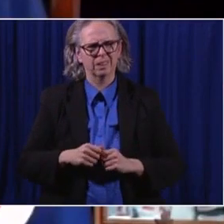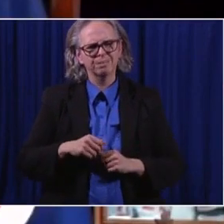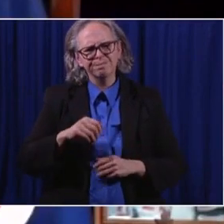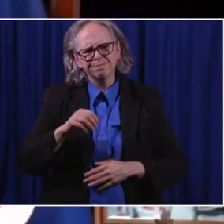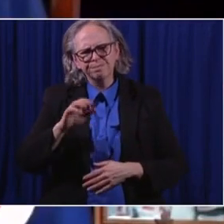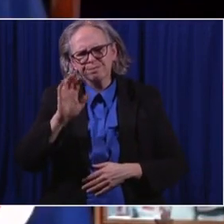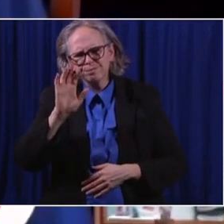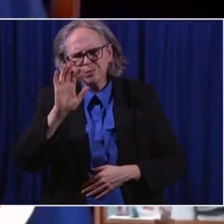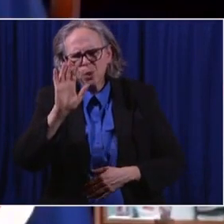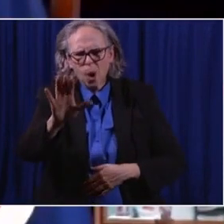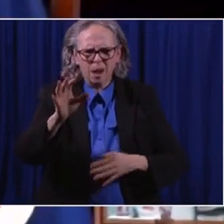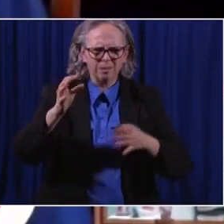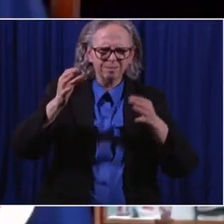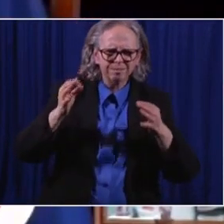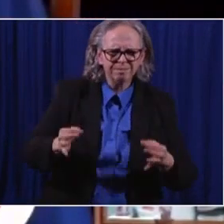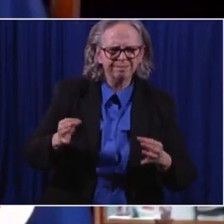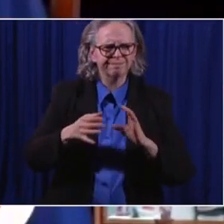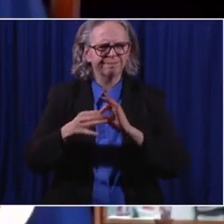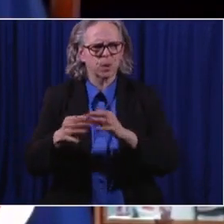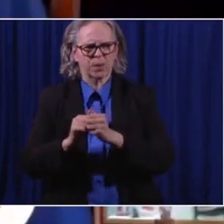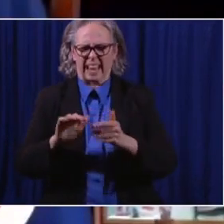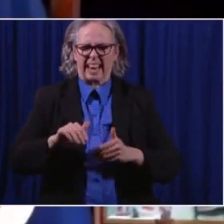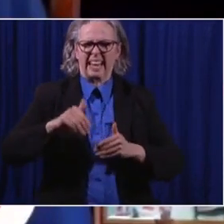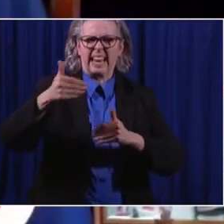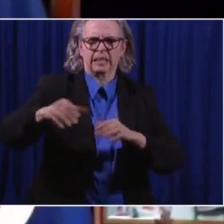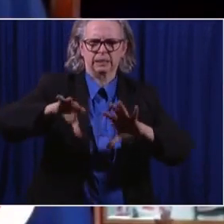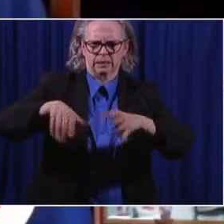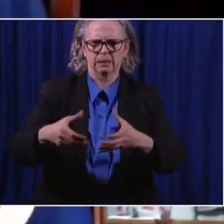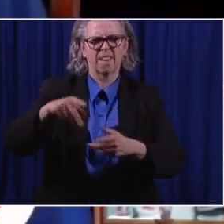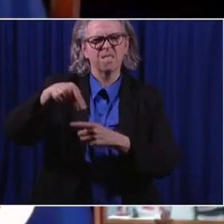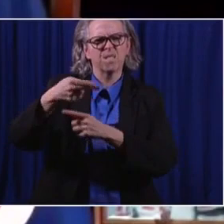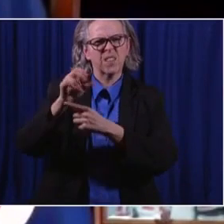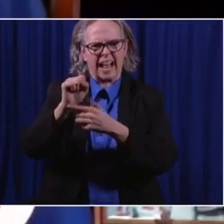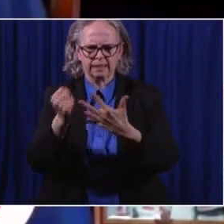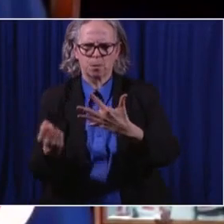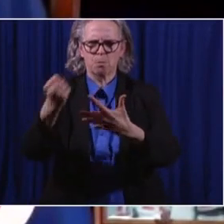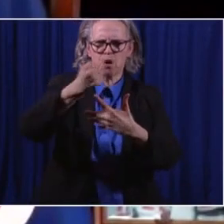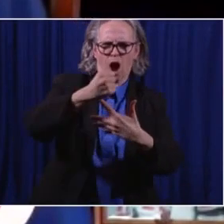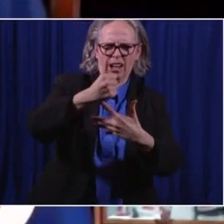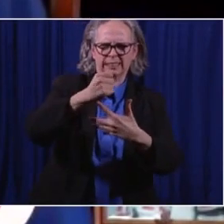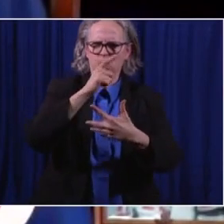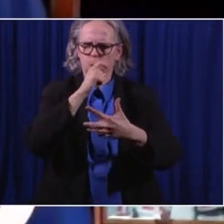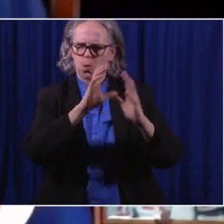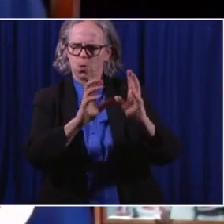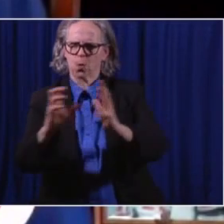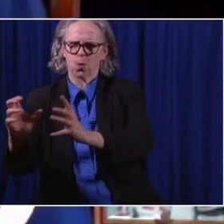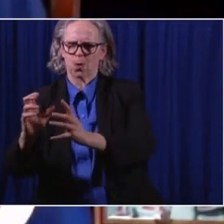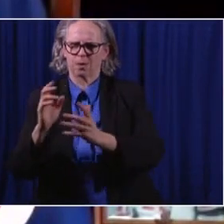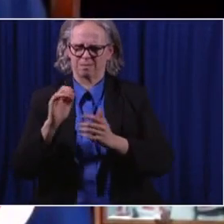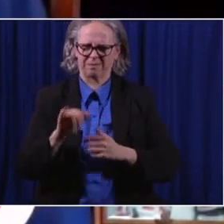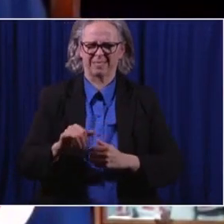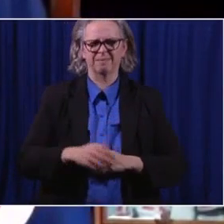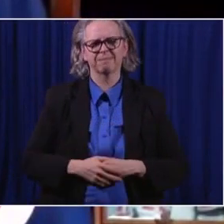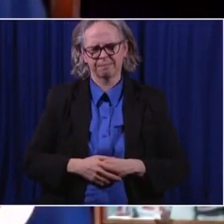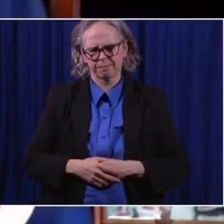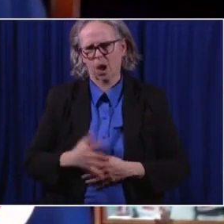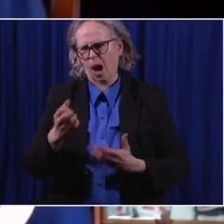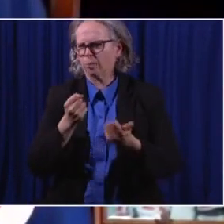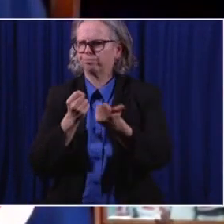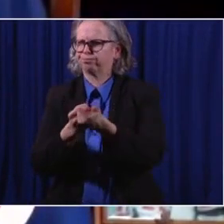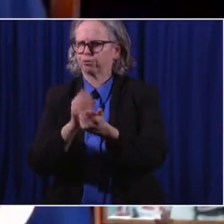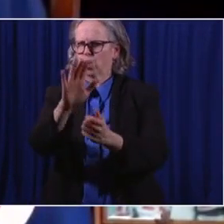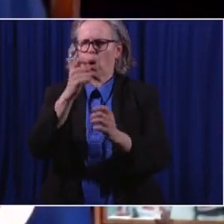the prioritization in the next phase for the vaccine. This decision protects our